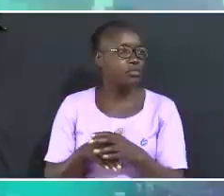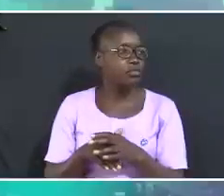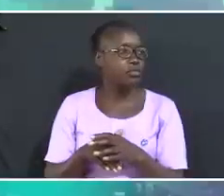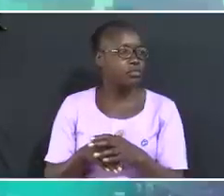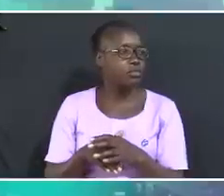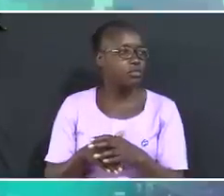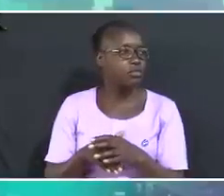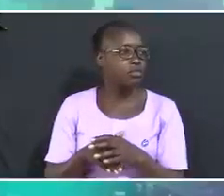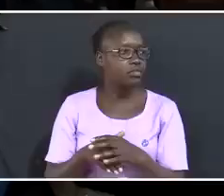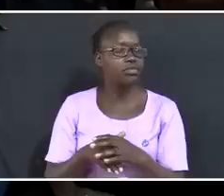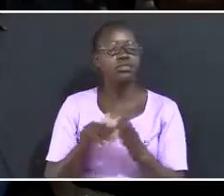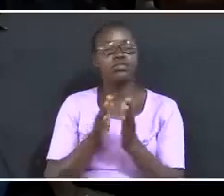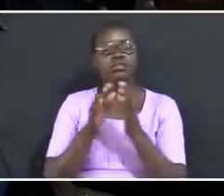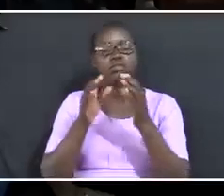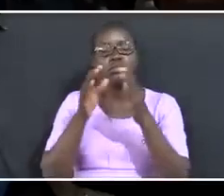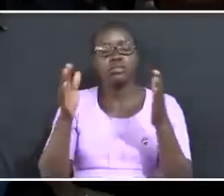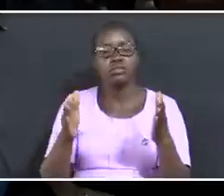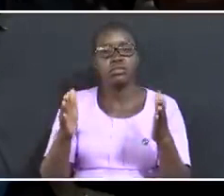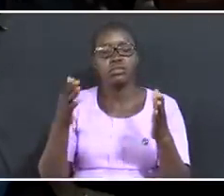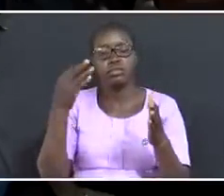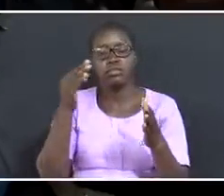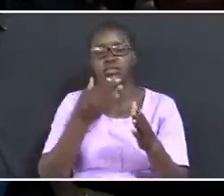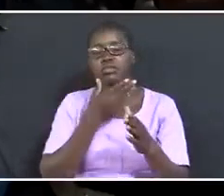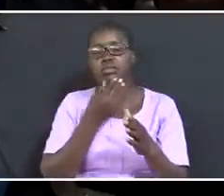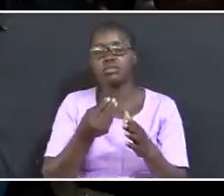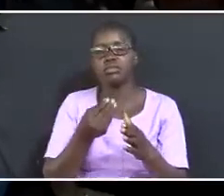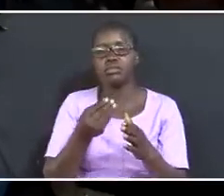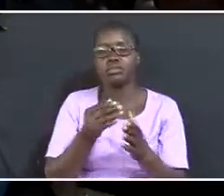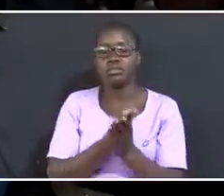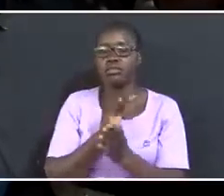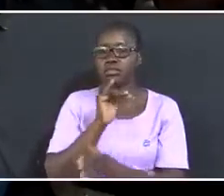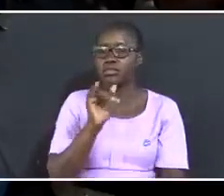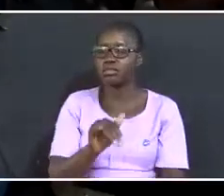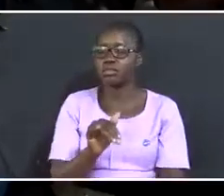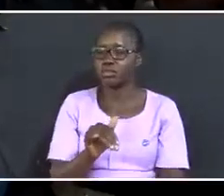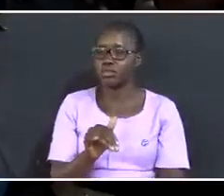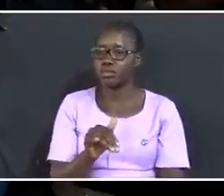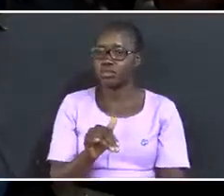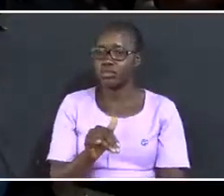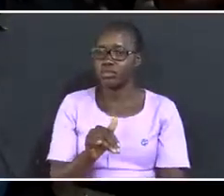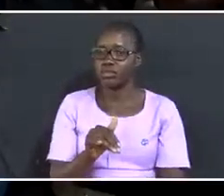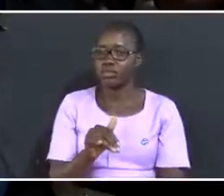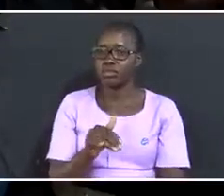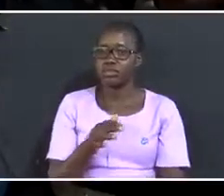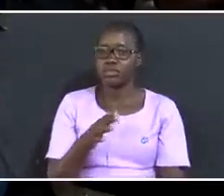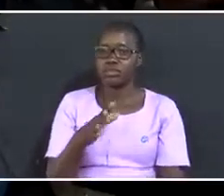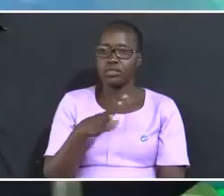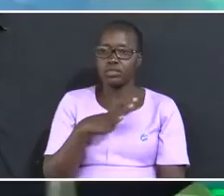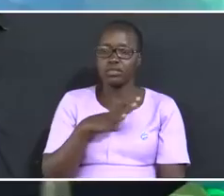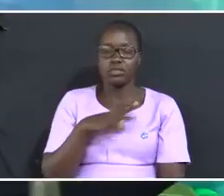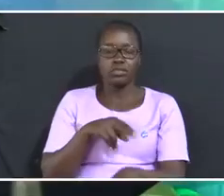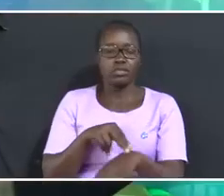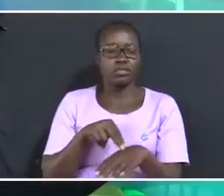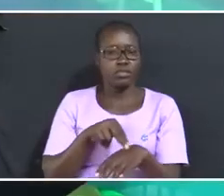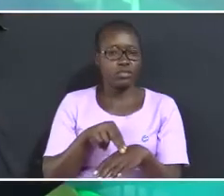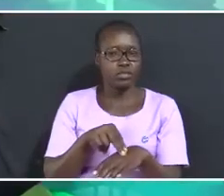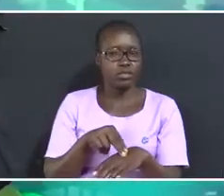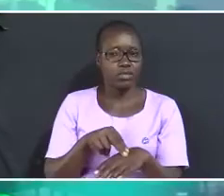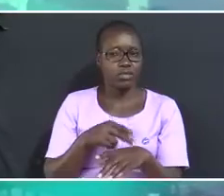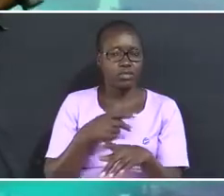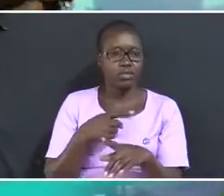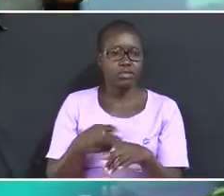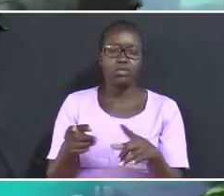the internal nature of man is that of a fallen nature that is